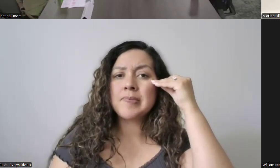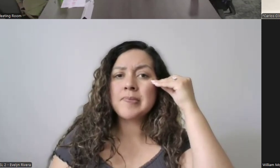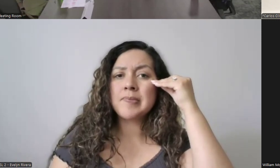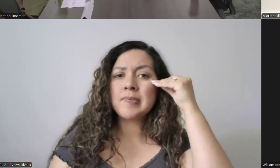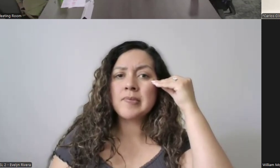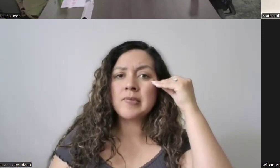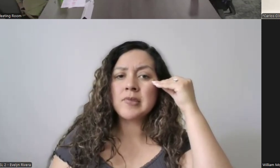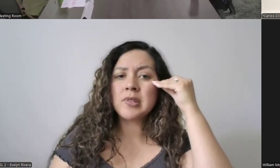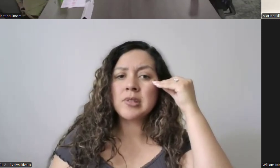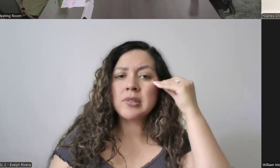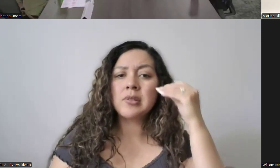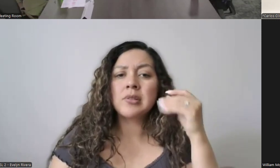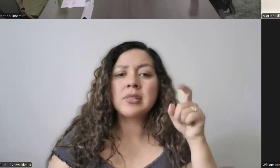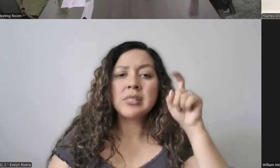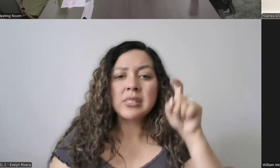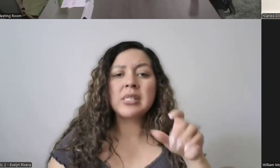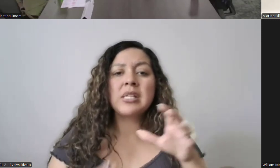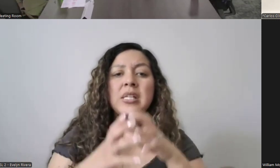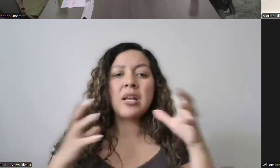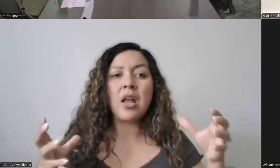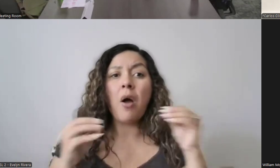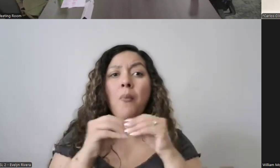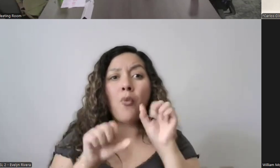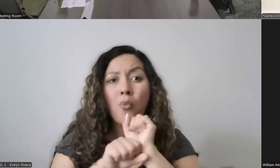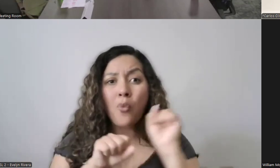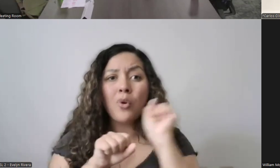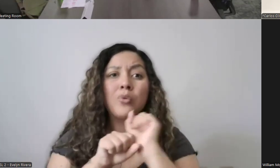needs a lot more work. I mean,